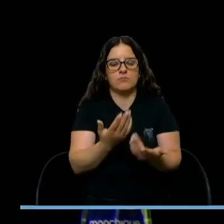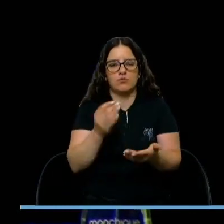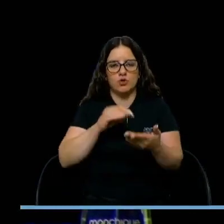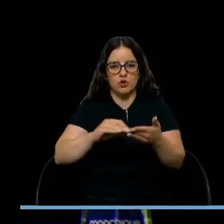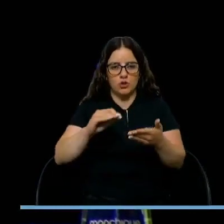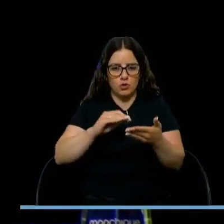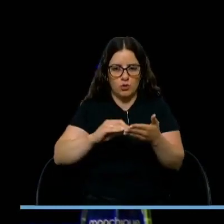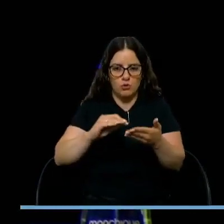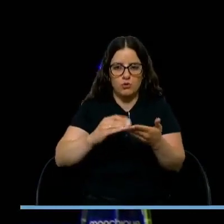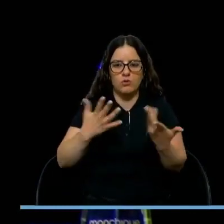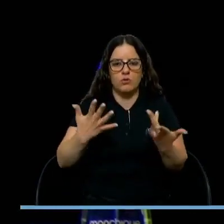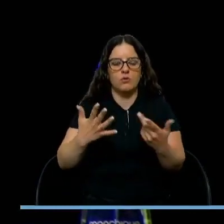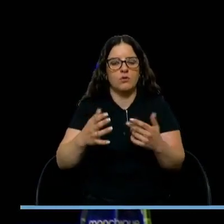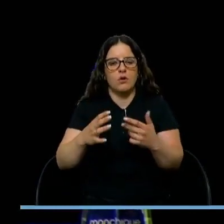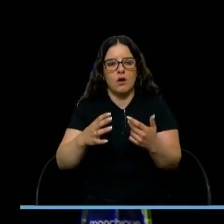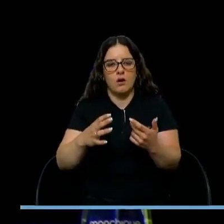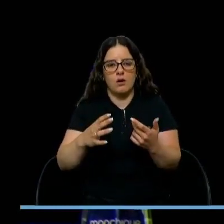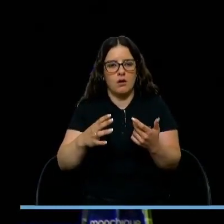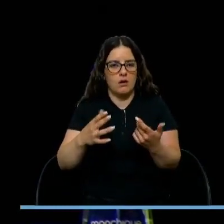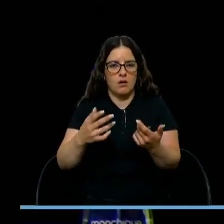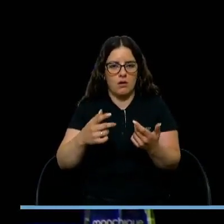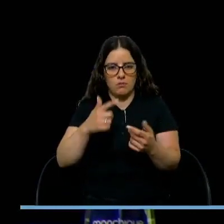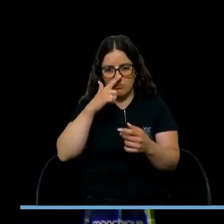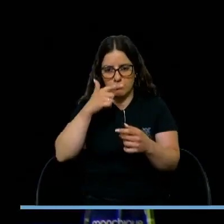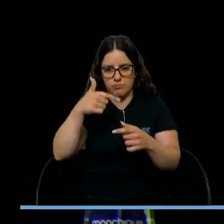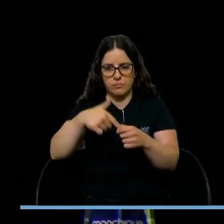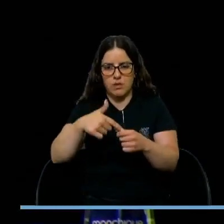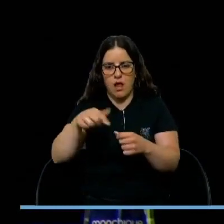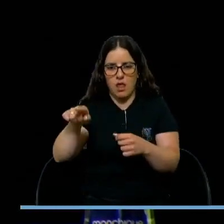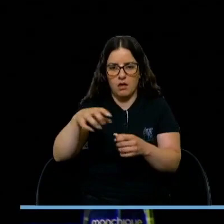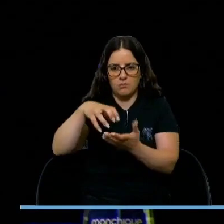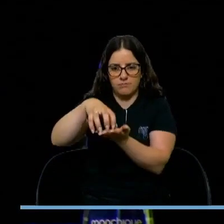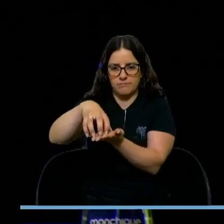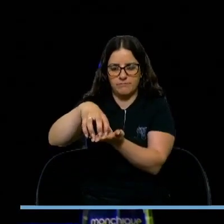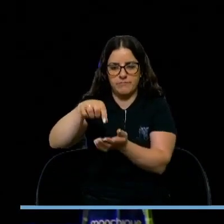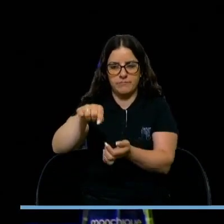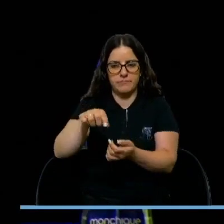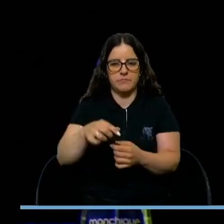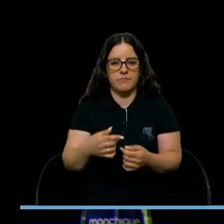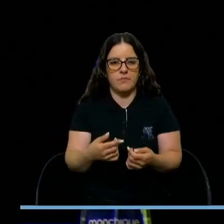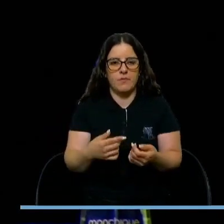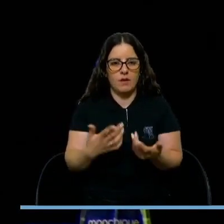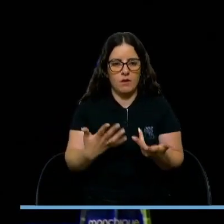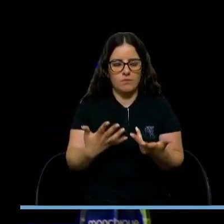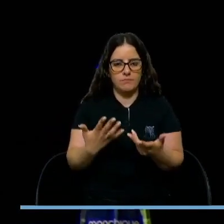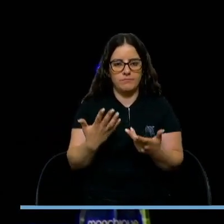in service stations, wherever, and